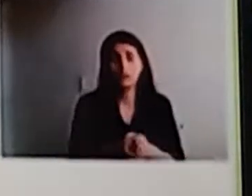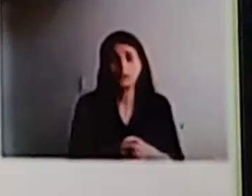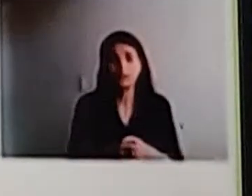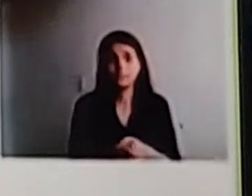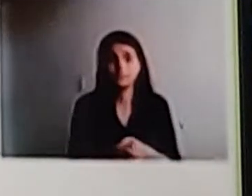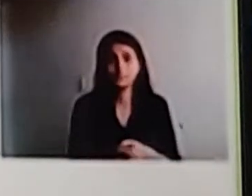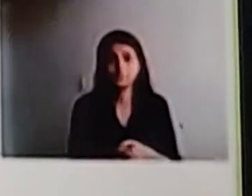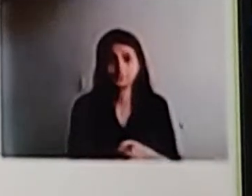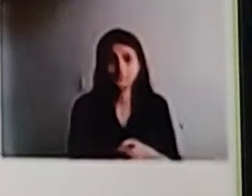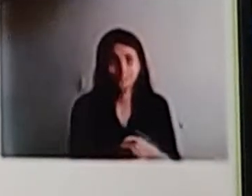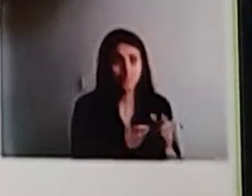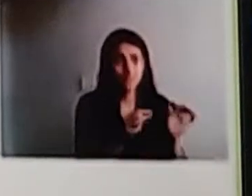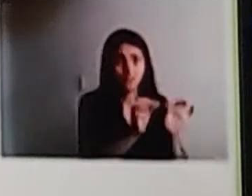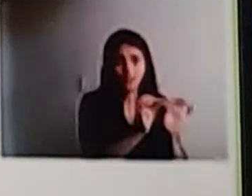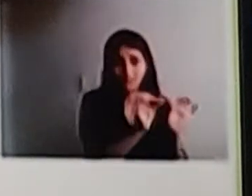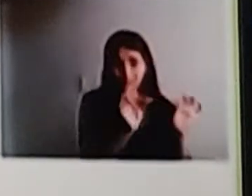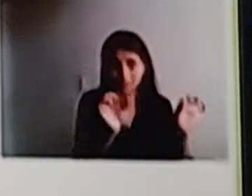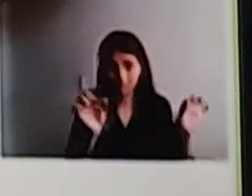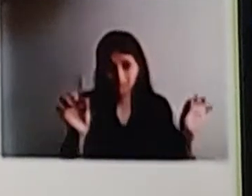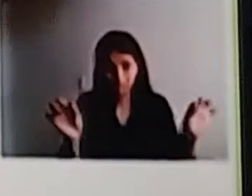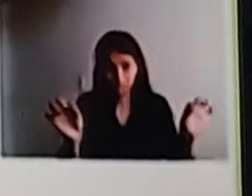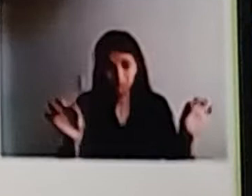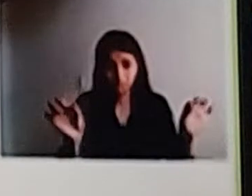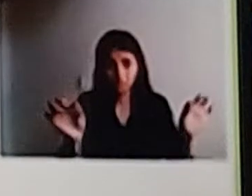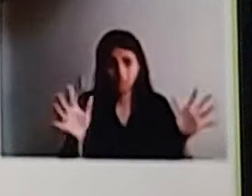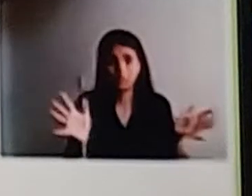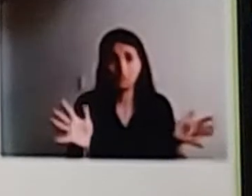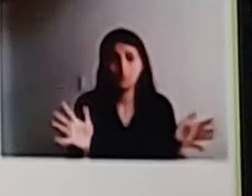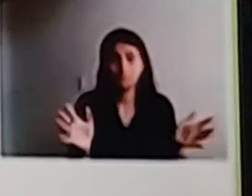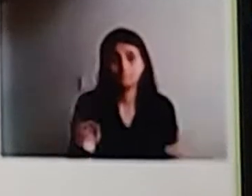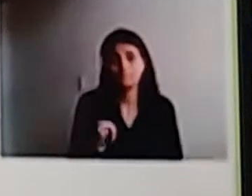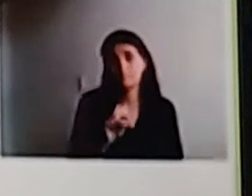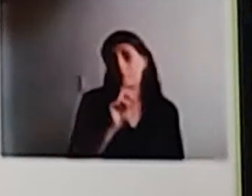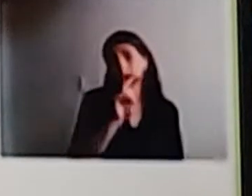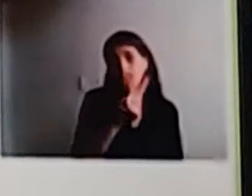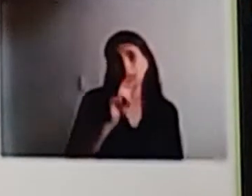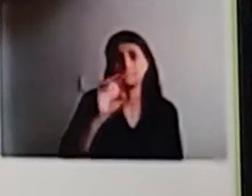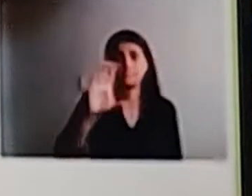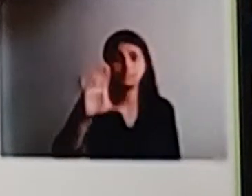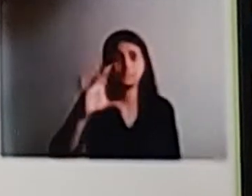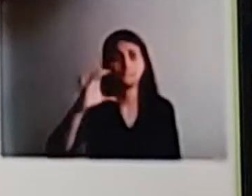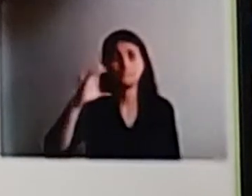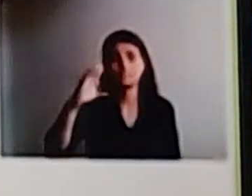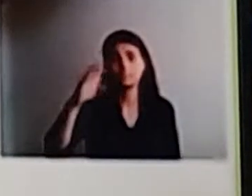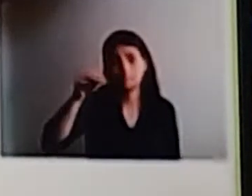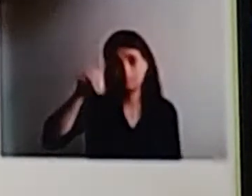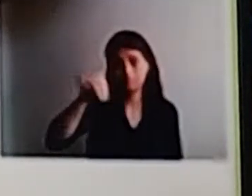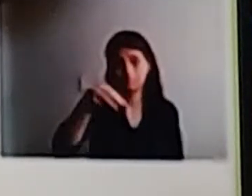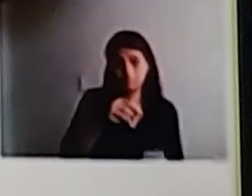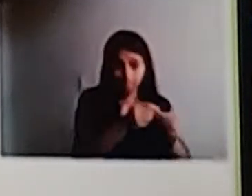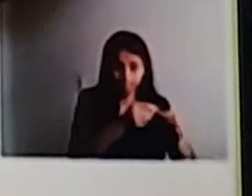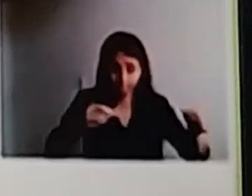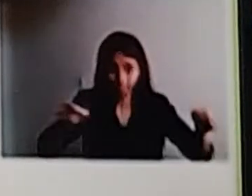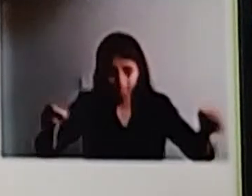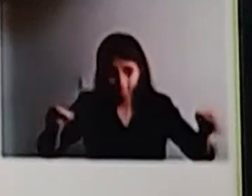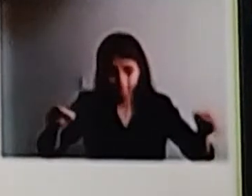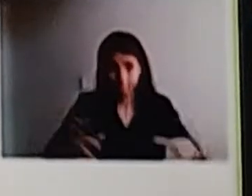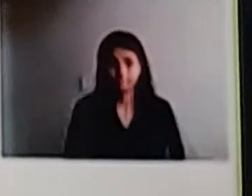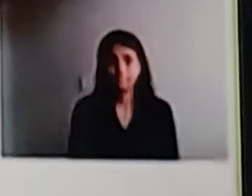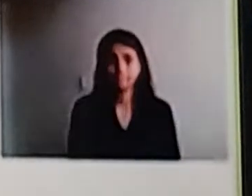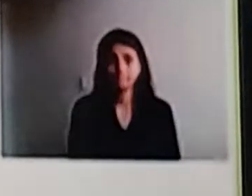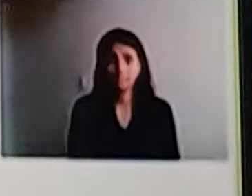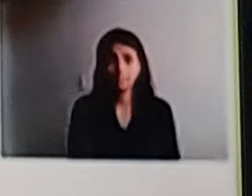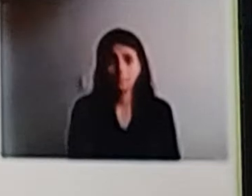centimeters. The minimum width of the door should be 95 centimeters. If you start the